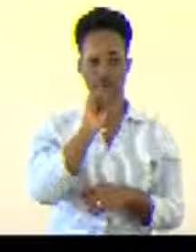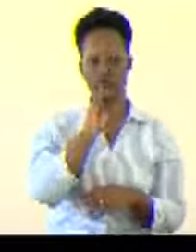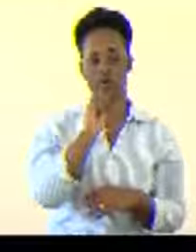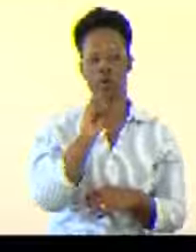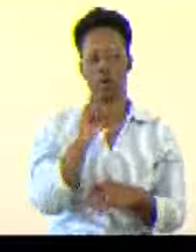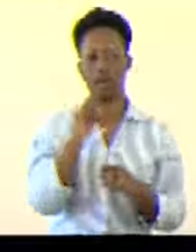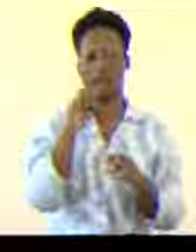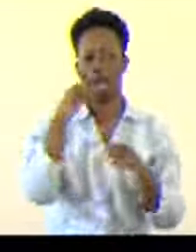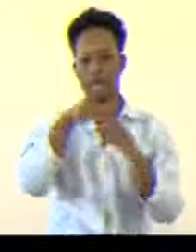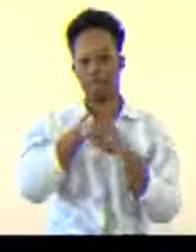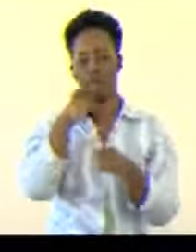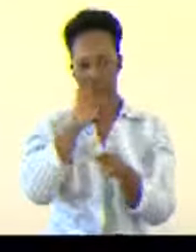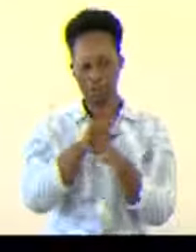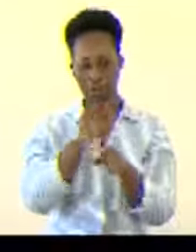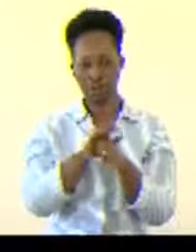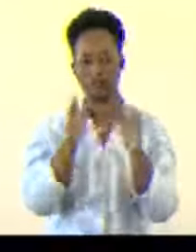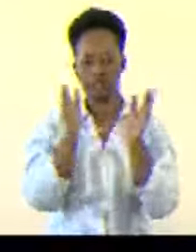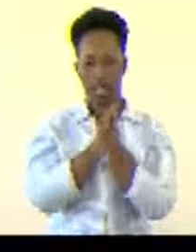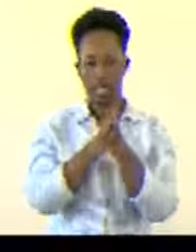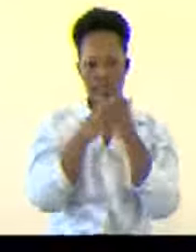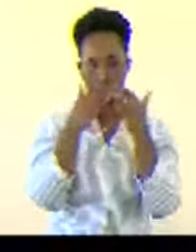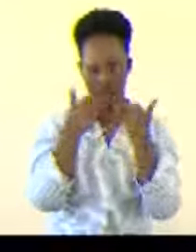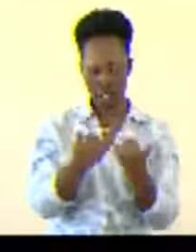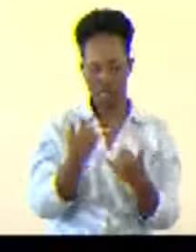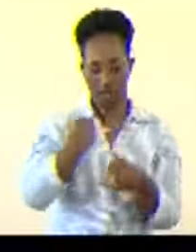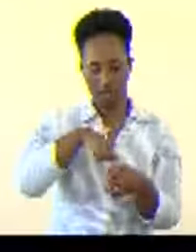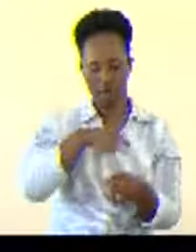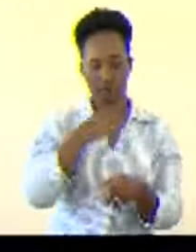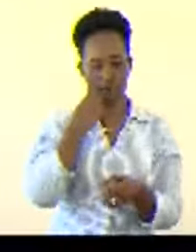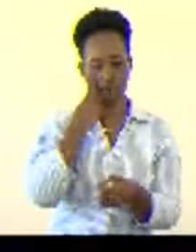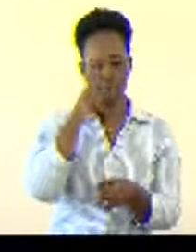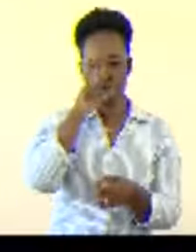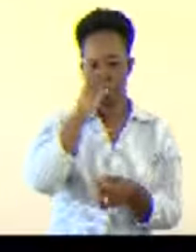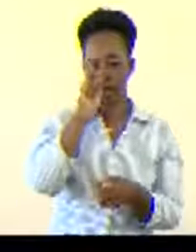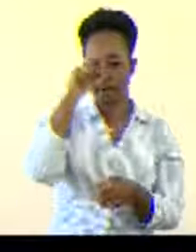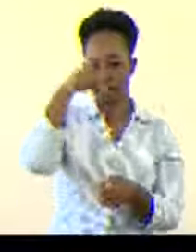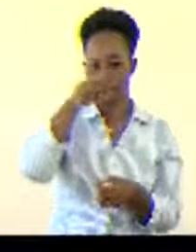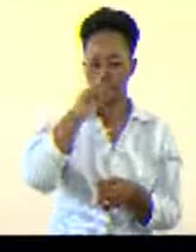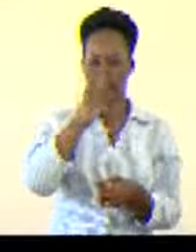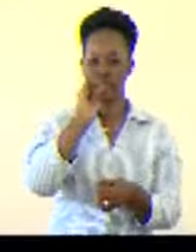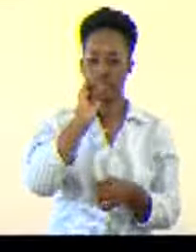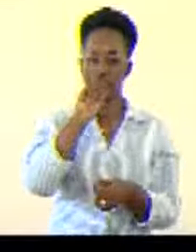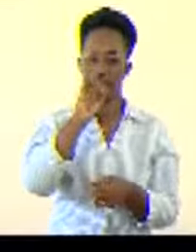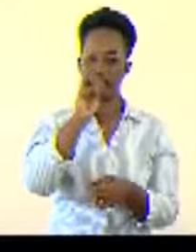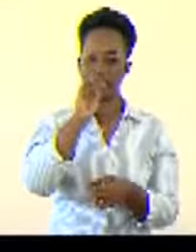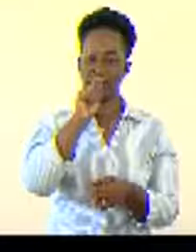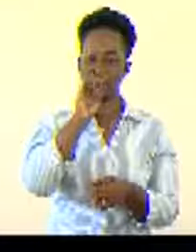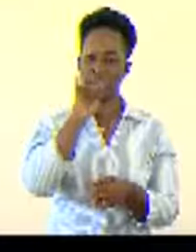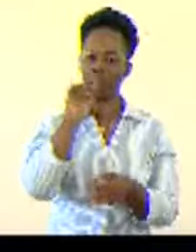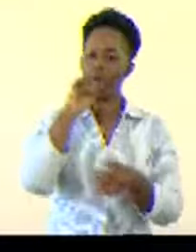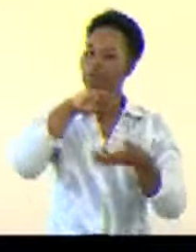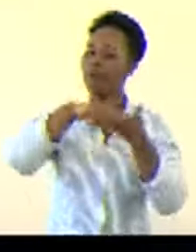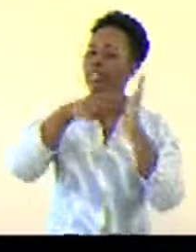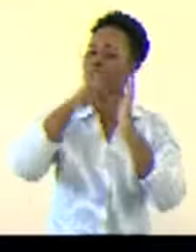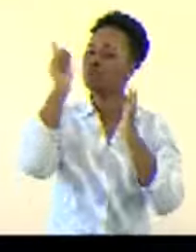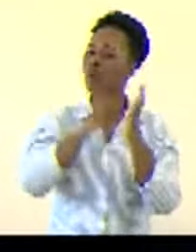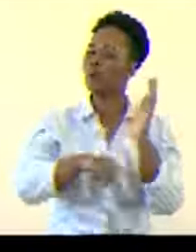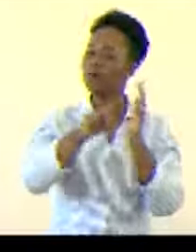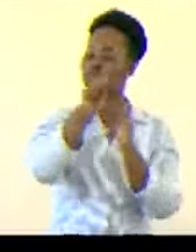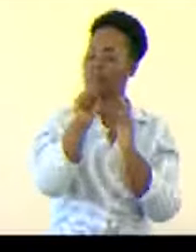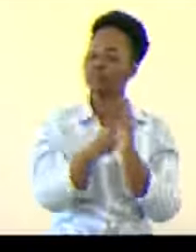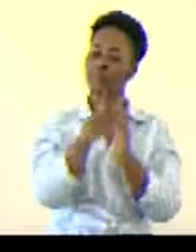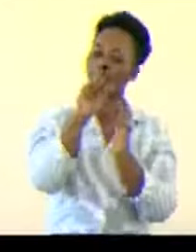more. Now let's look at liquidity ratios. What is liquidity from those who do economics? Liquidity,